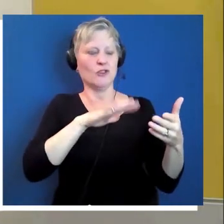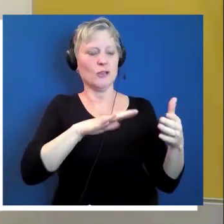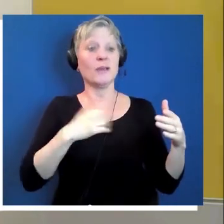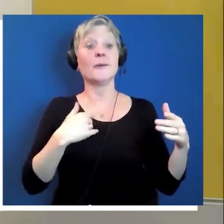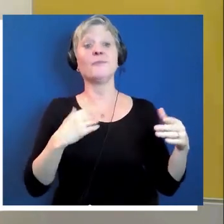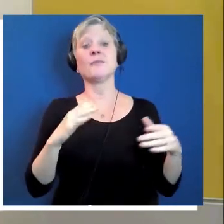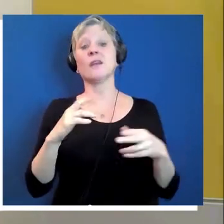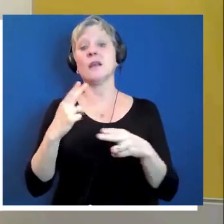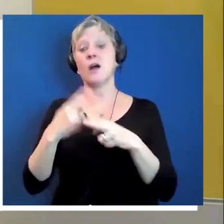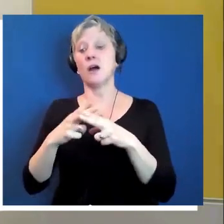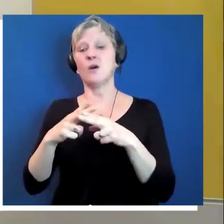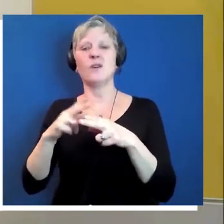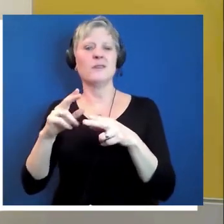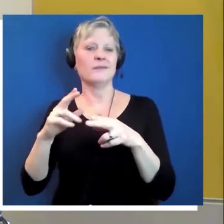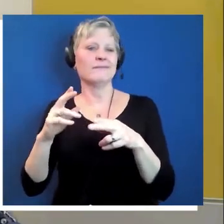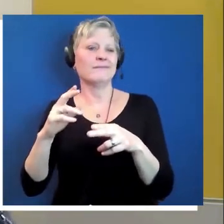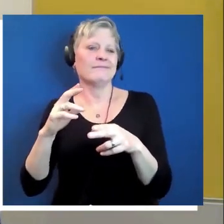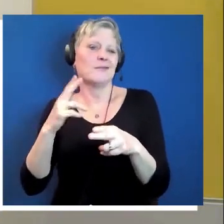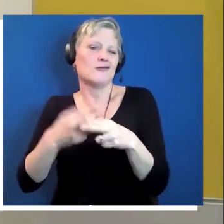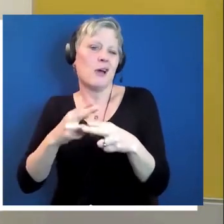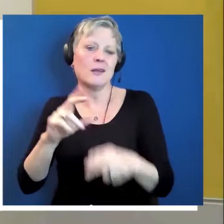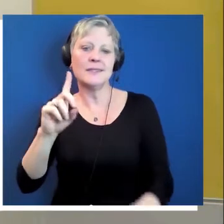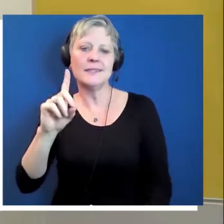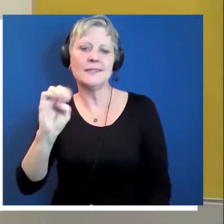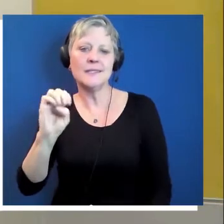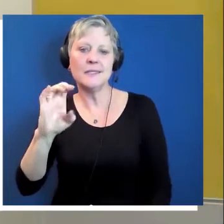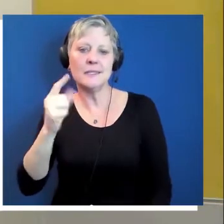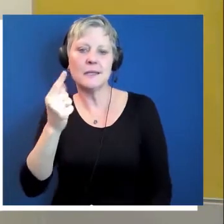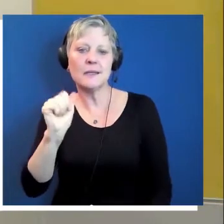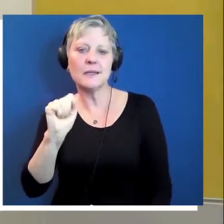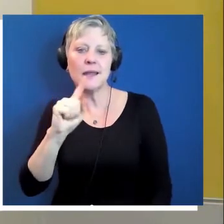and I'm deglazing the pan. I'm removing all that fond from it.